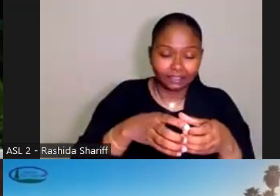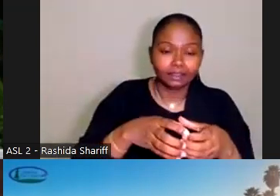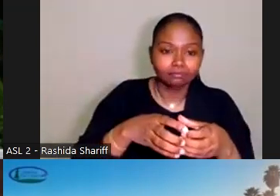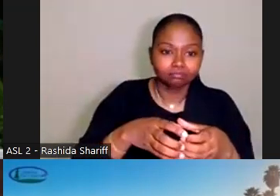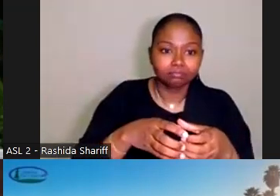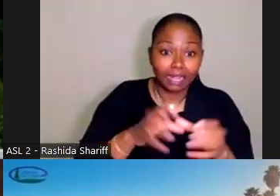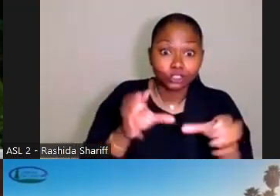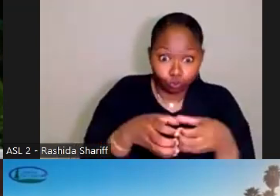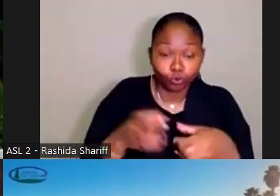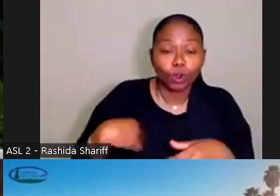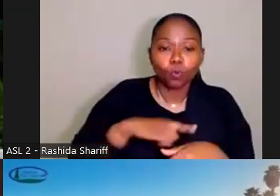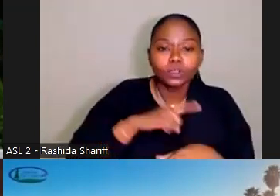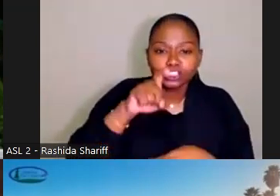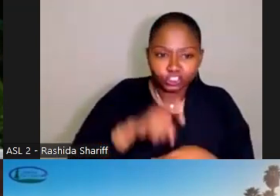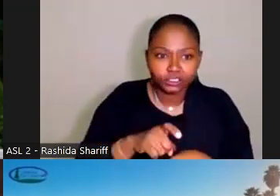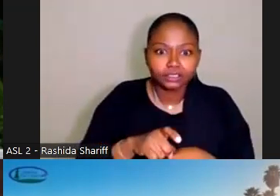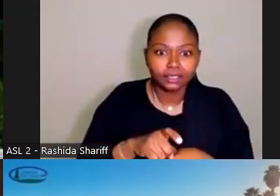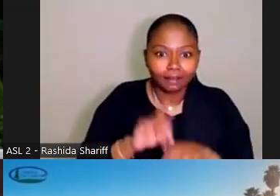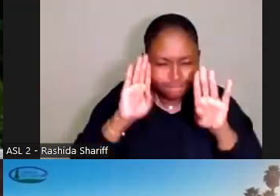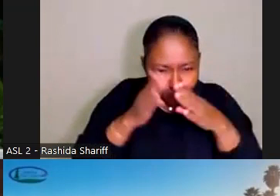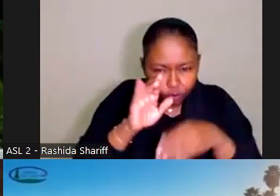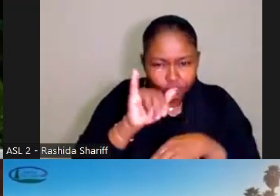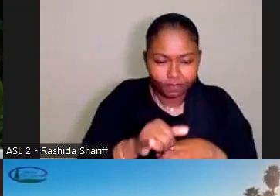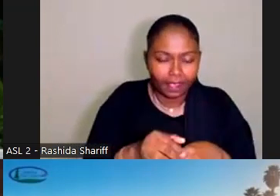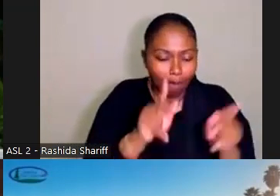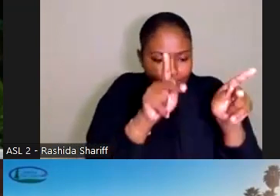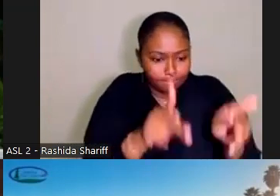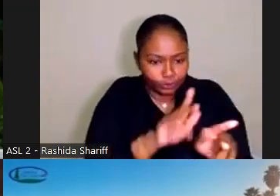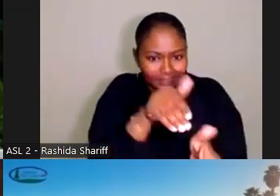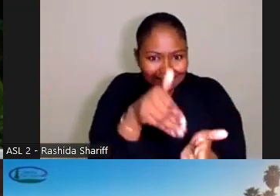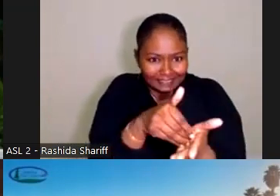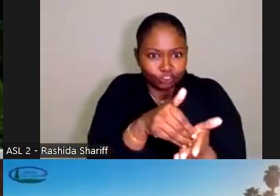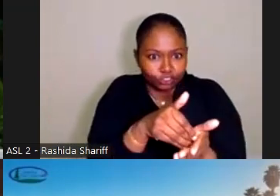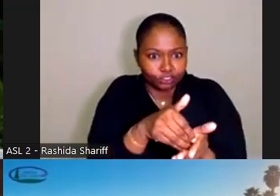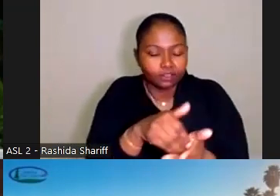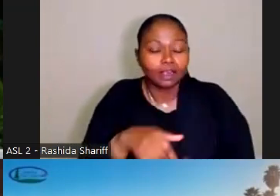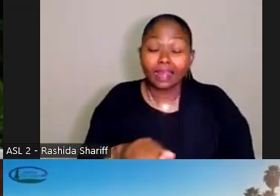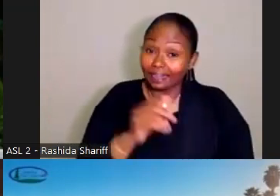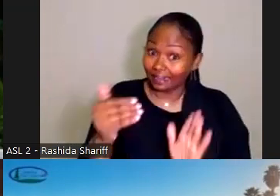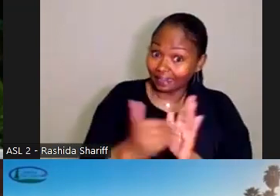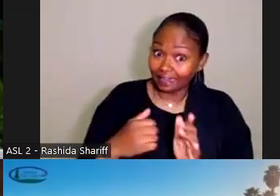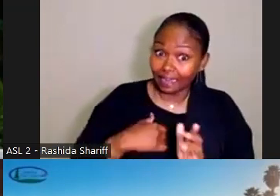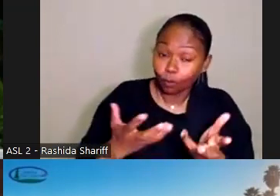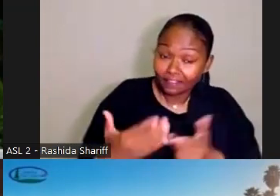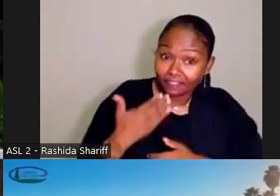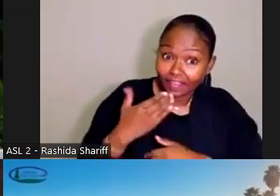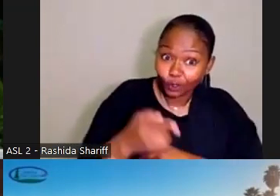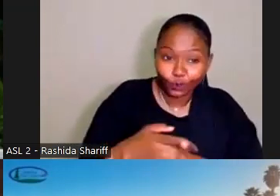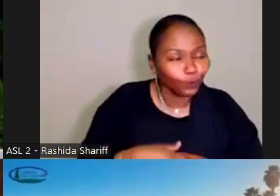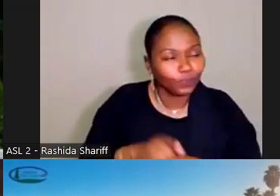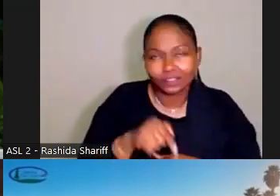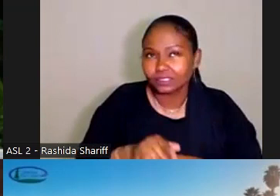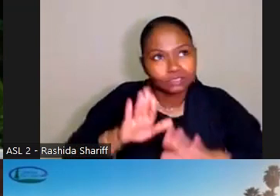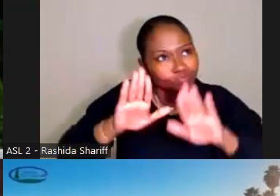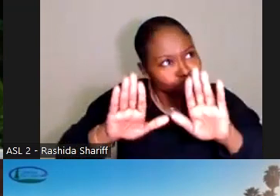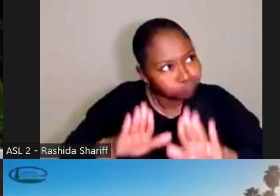that person-centered outcomes tied to the need. And again, I'm going to thank you because this is such a tremendous